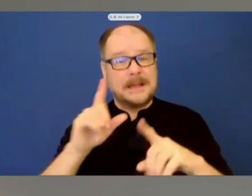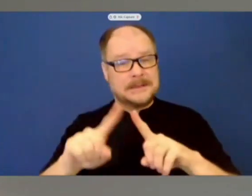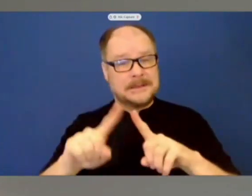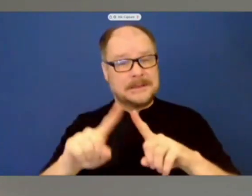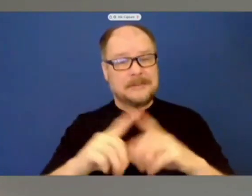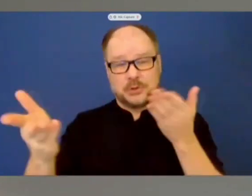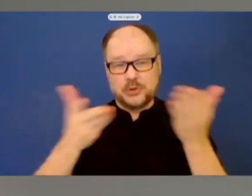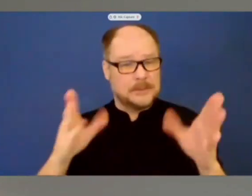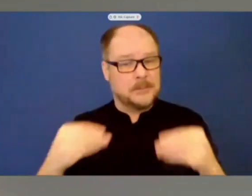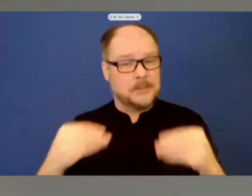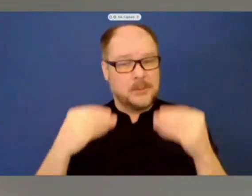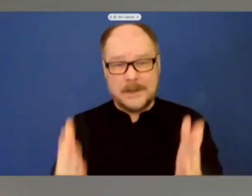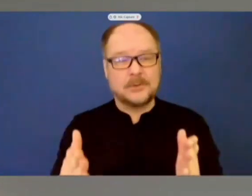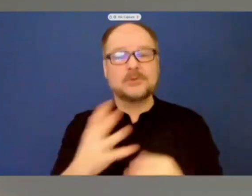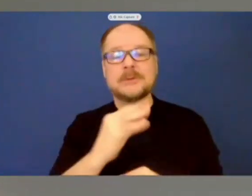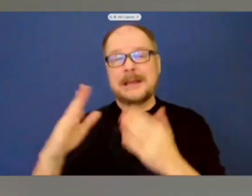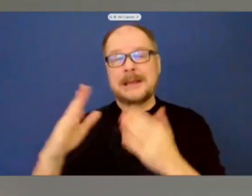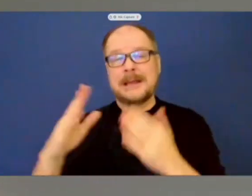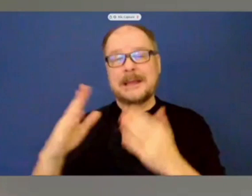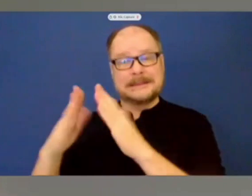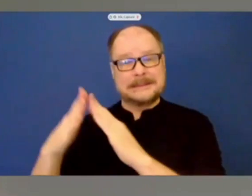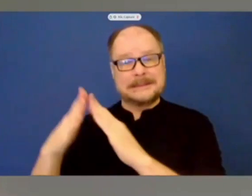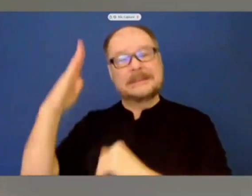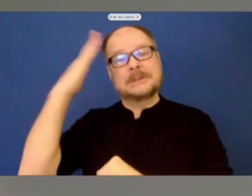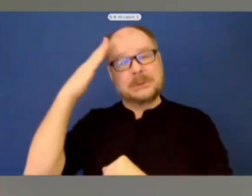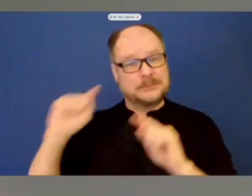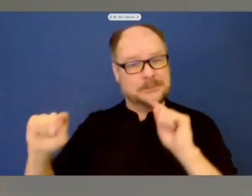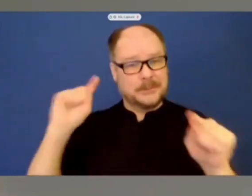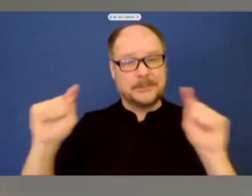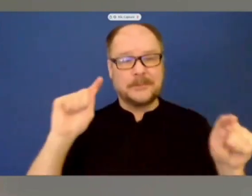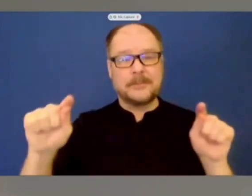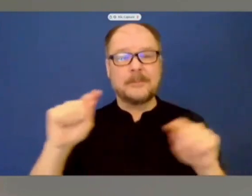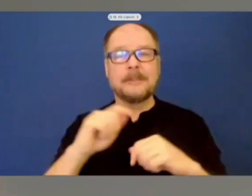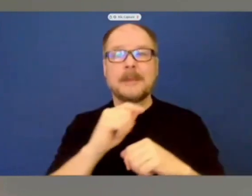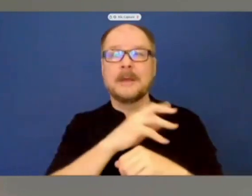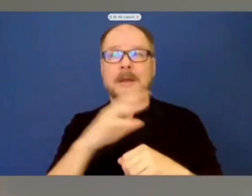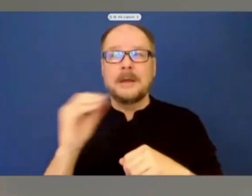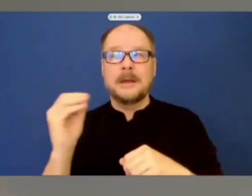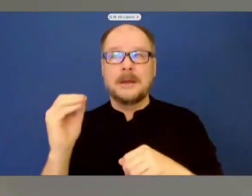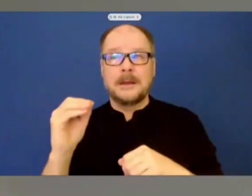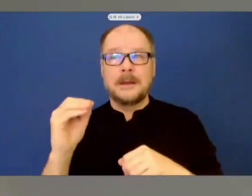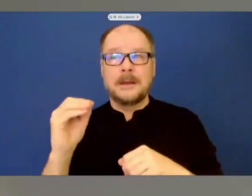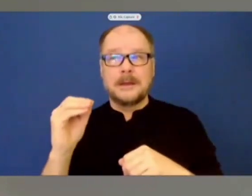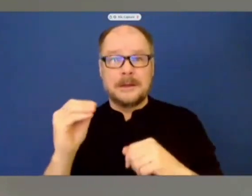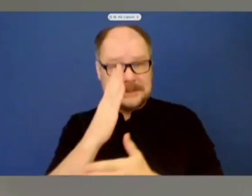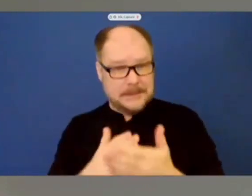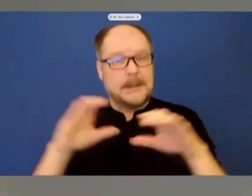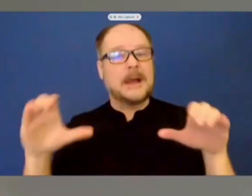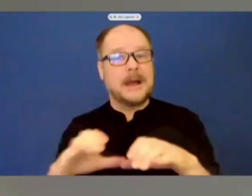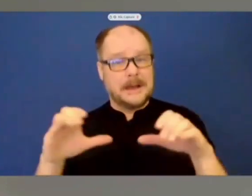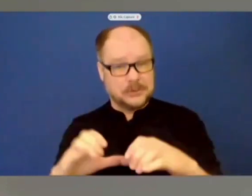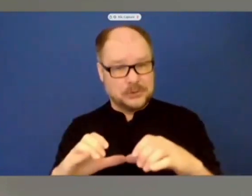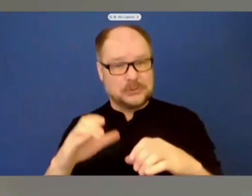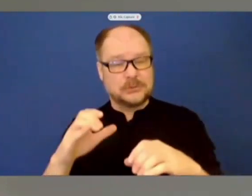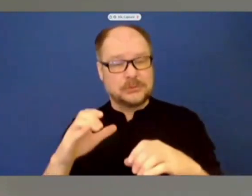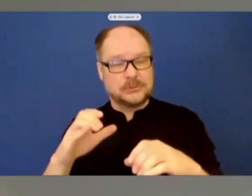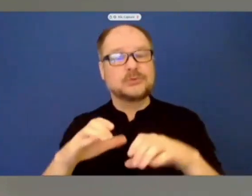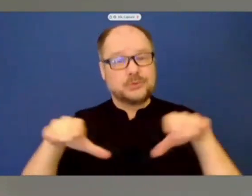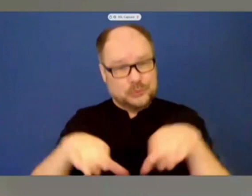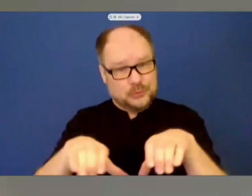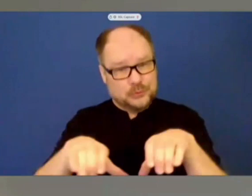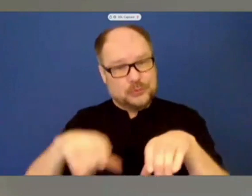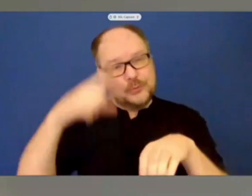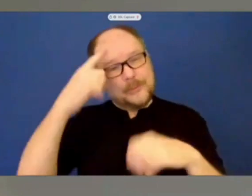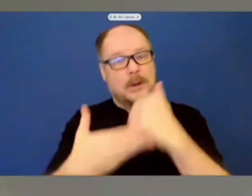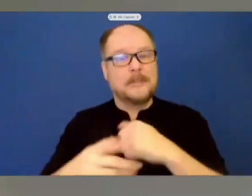city knew that we had issues there. There were certain actions that were being taken, as I mentioned, trash pickup a couple of